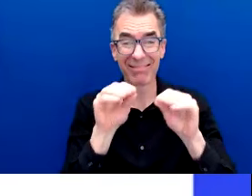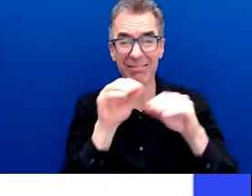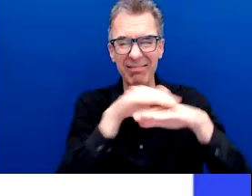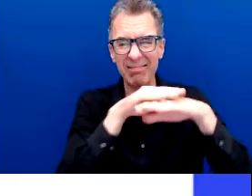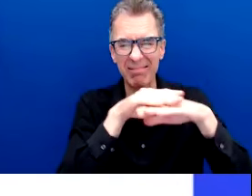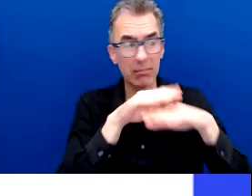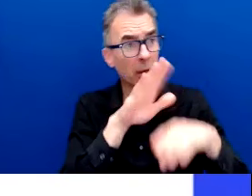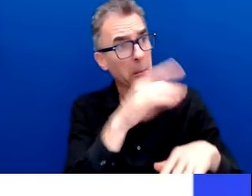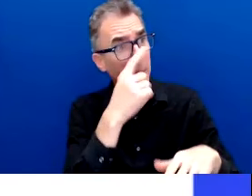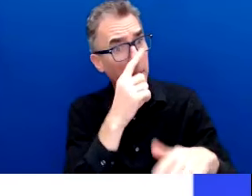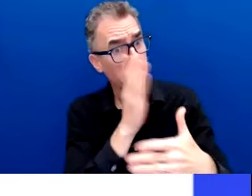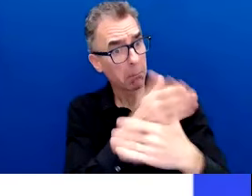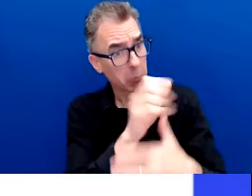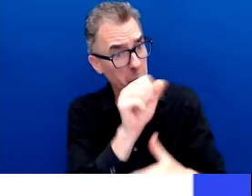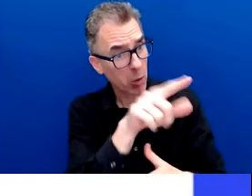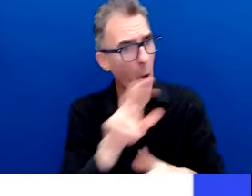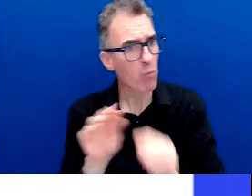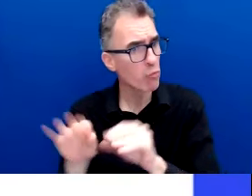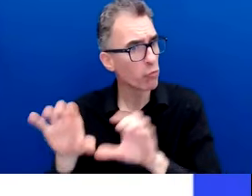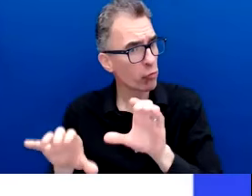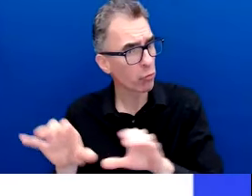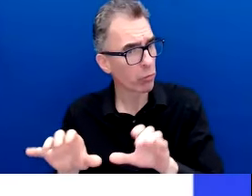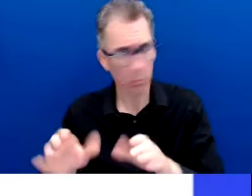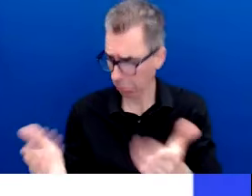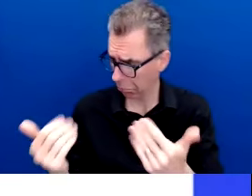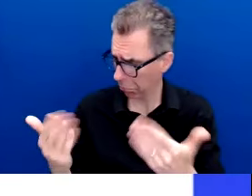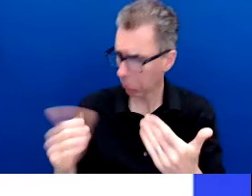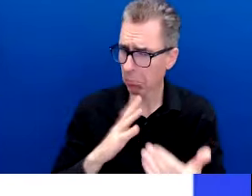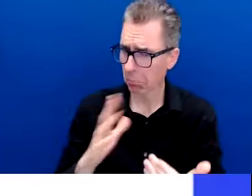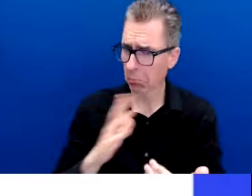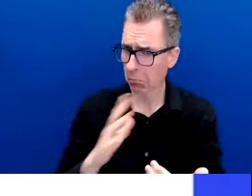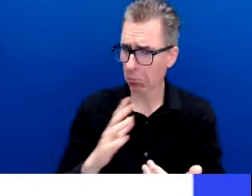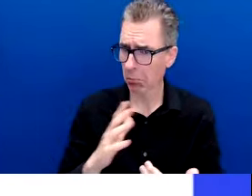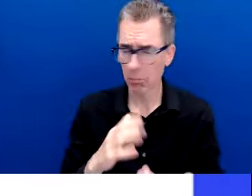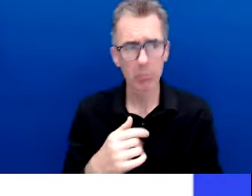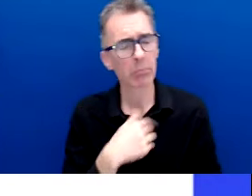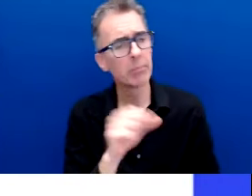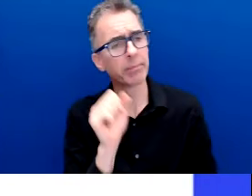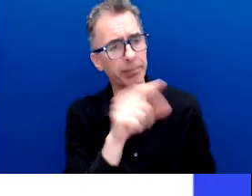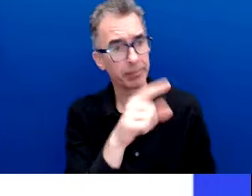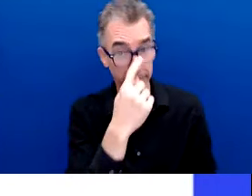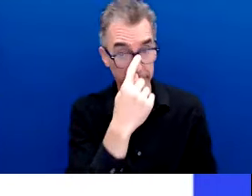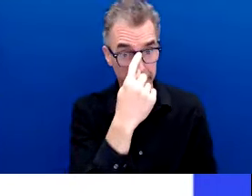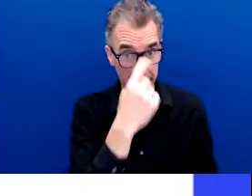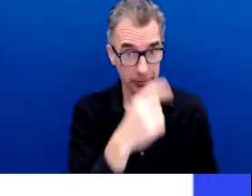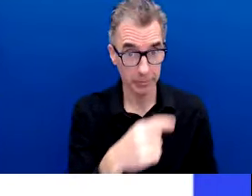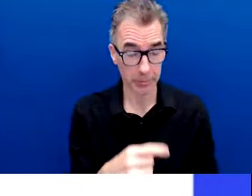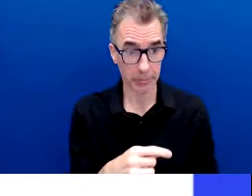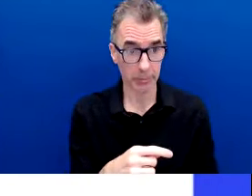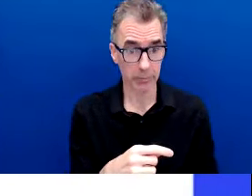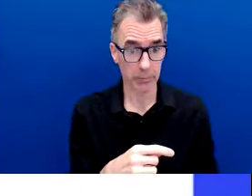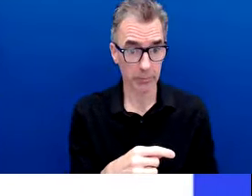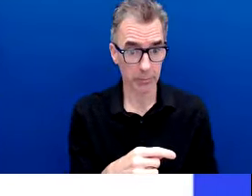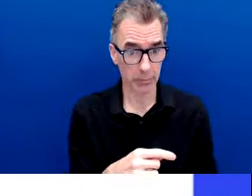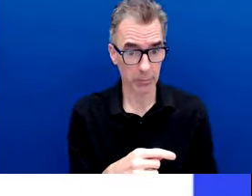question, or do you want us to put it in Absolutely. the chat? No, My question, No, my question is there a